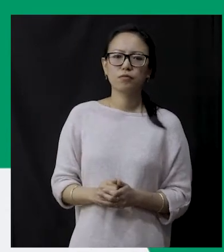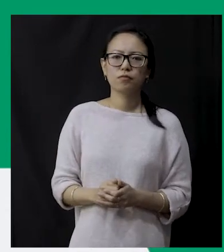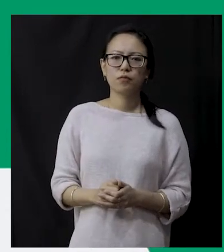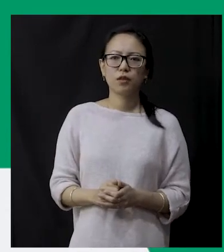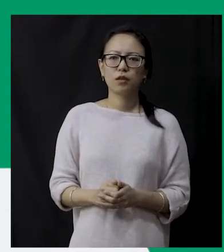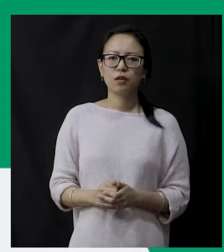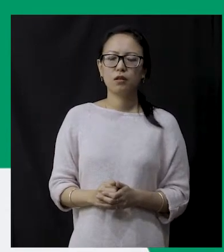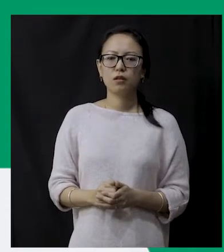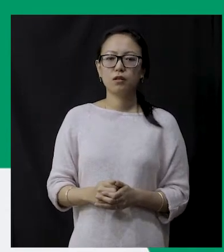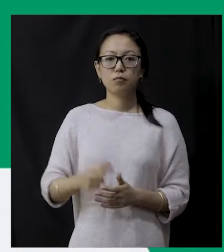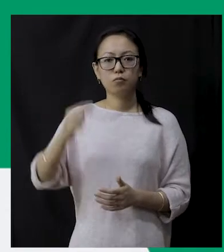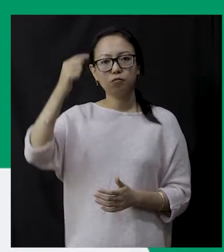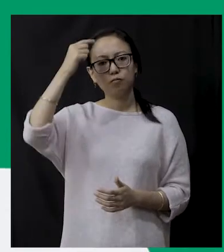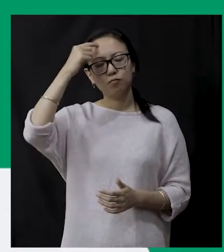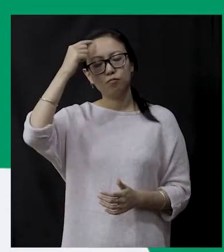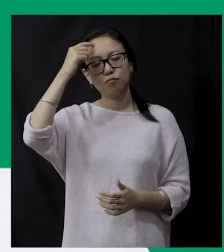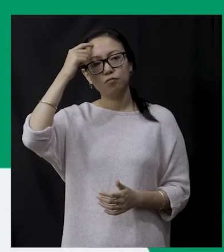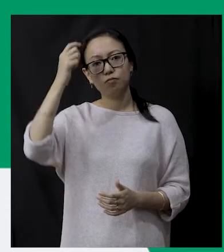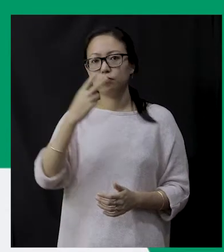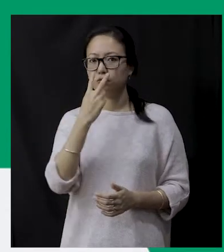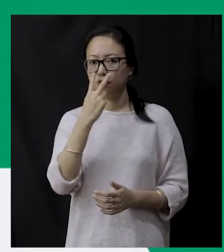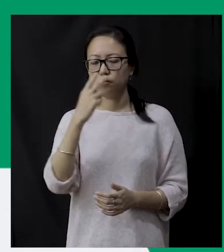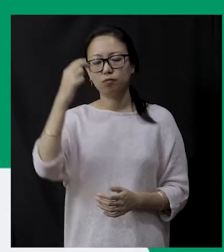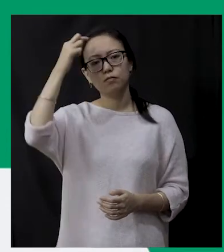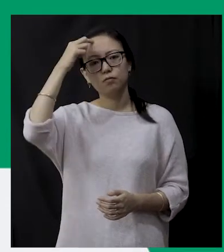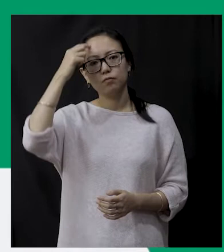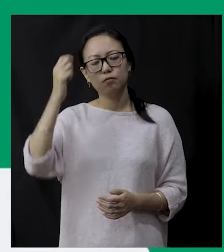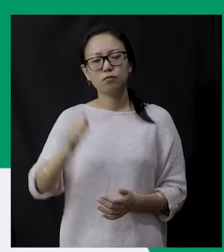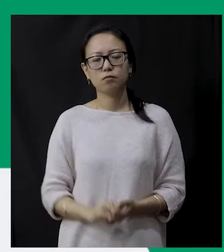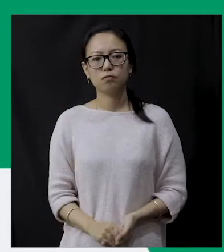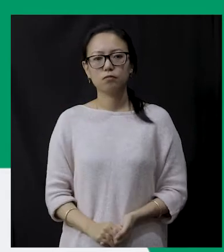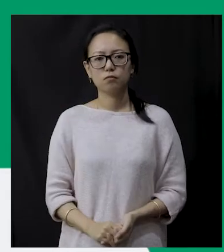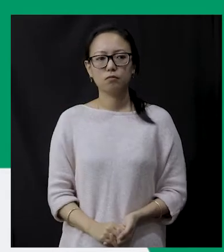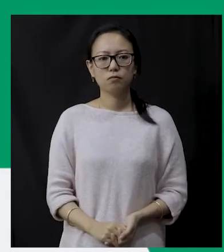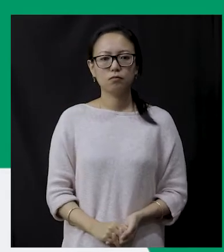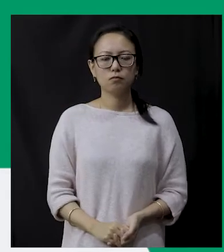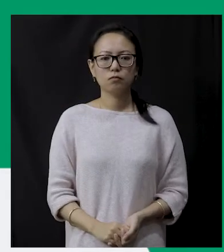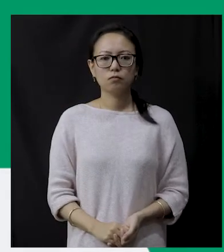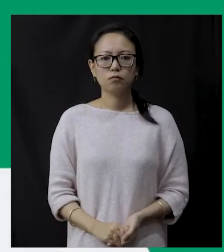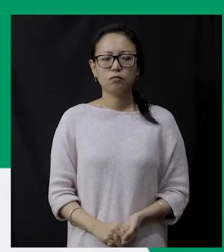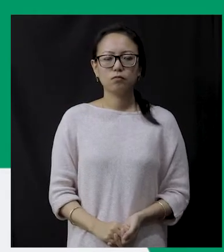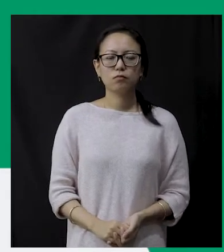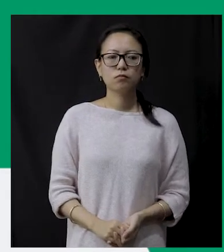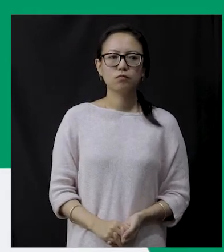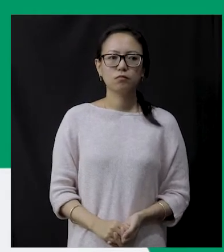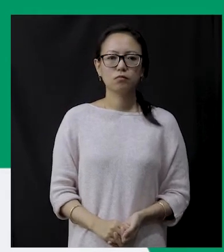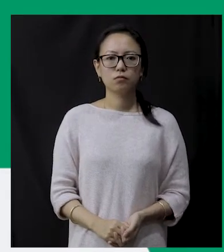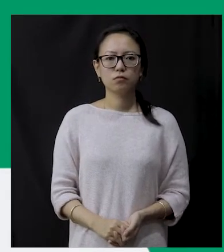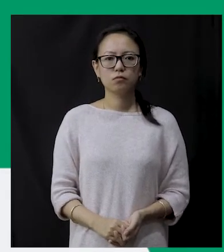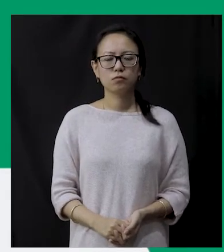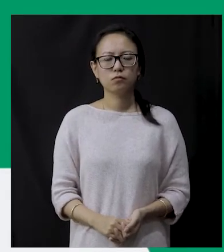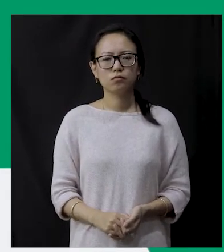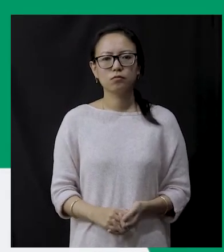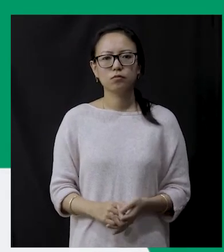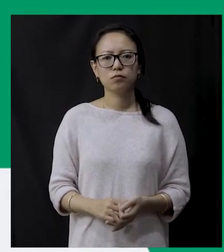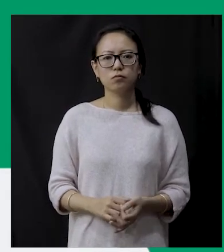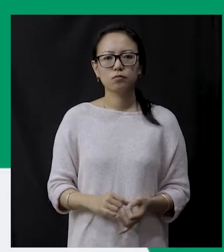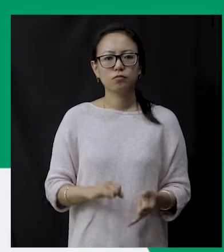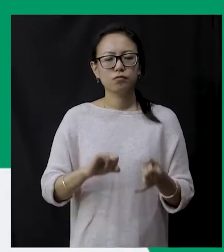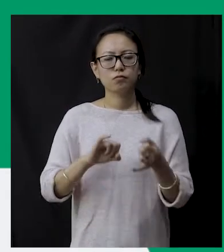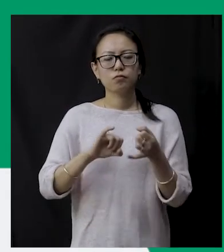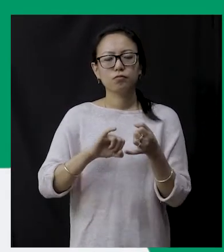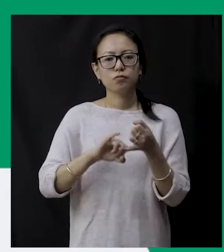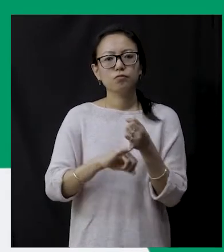harmful. Okay, now students, this sun, now it is very